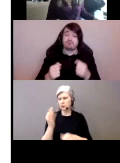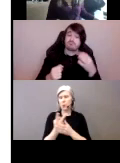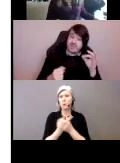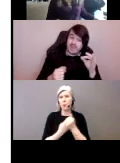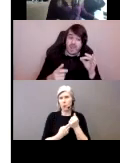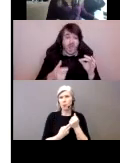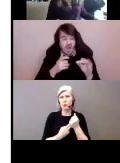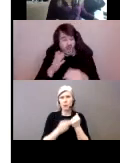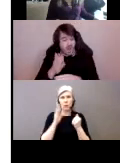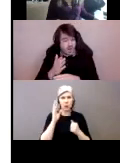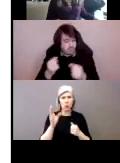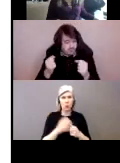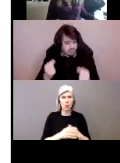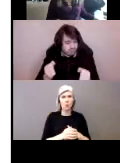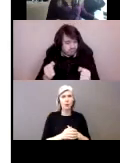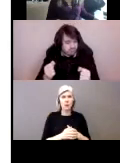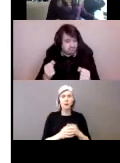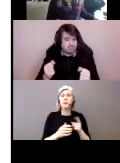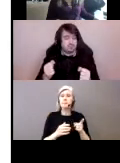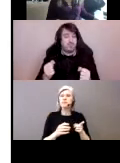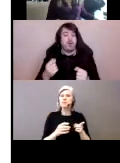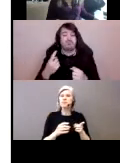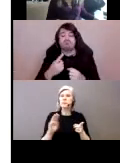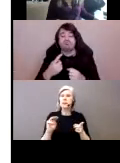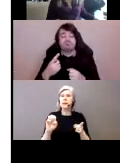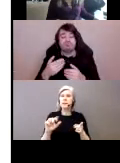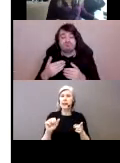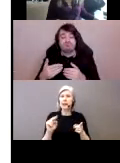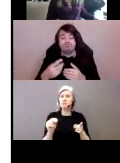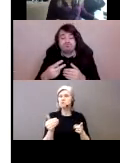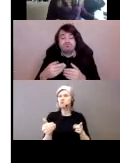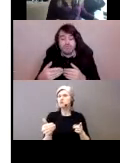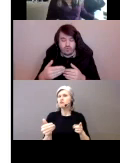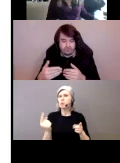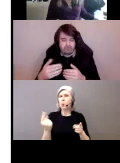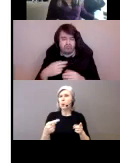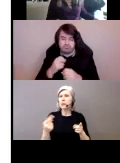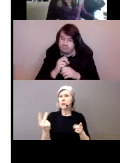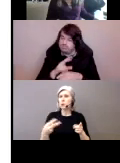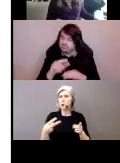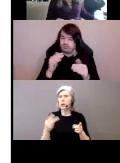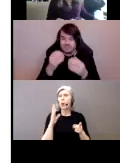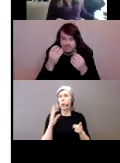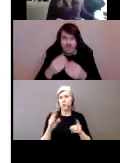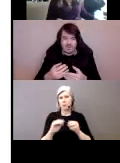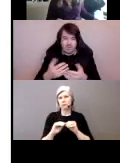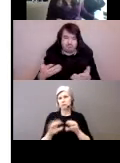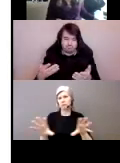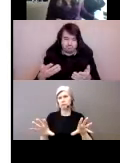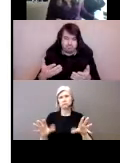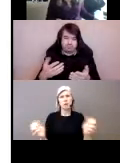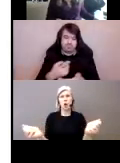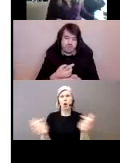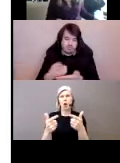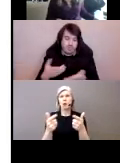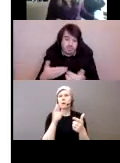that information in the coming days with an email to all who have registered for the forum today.